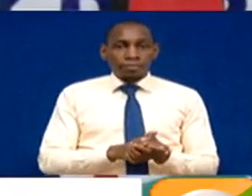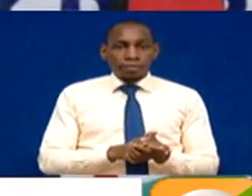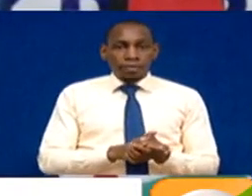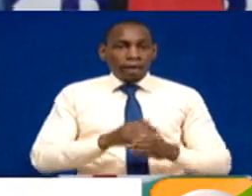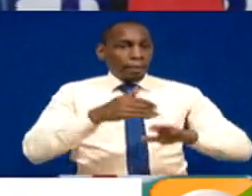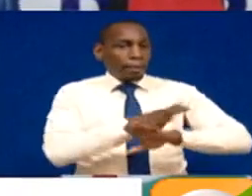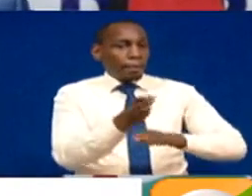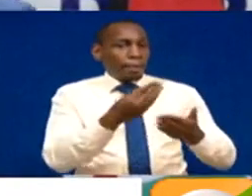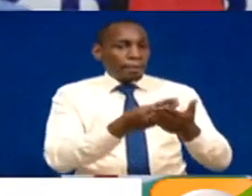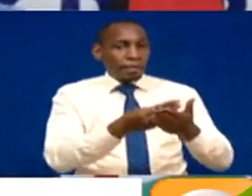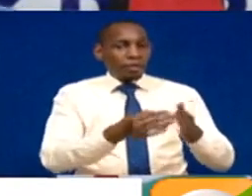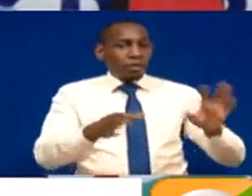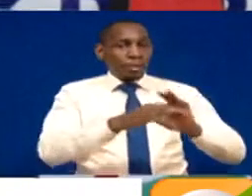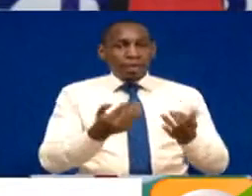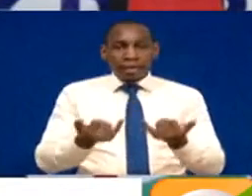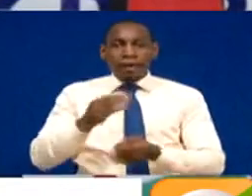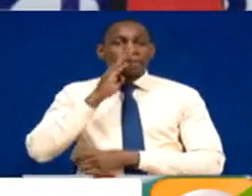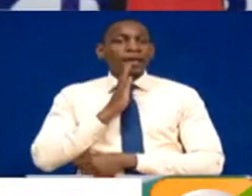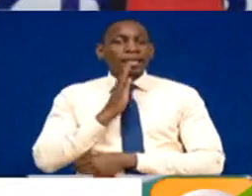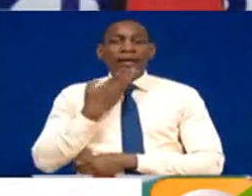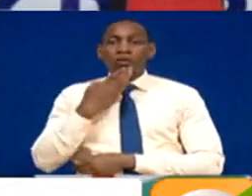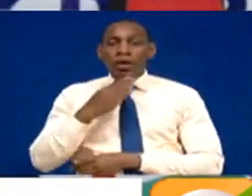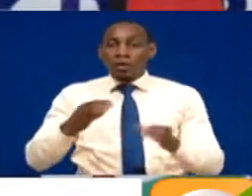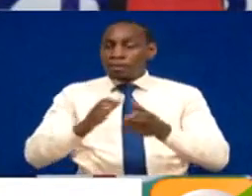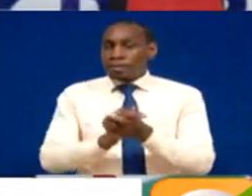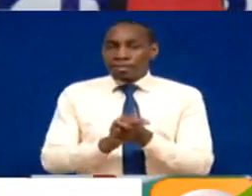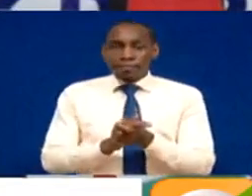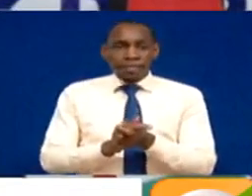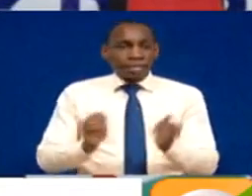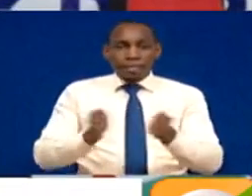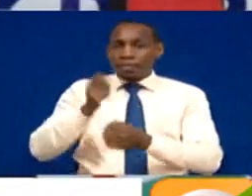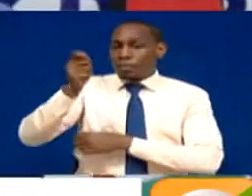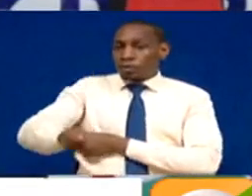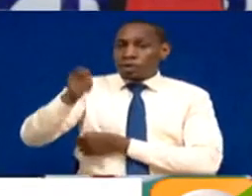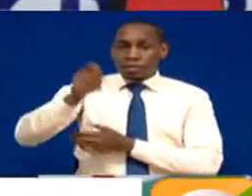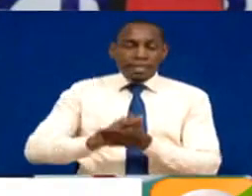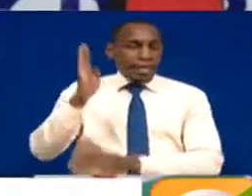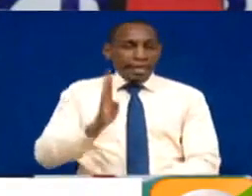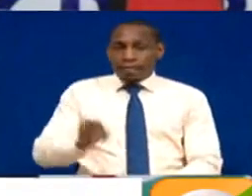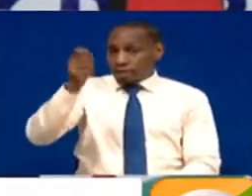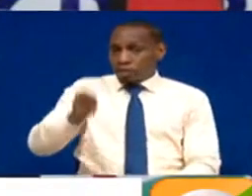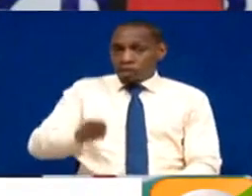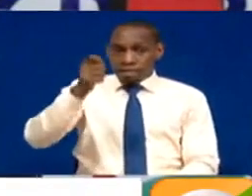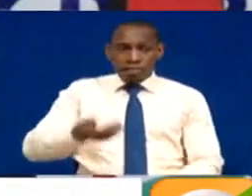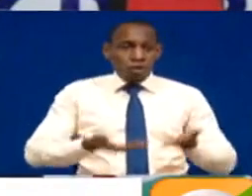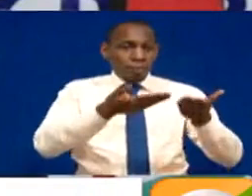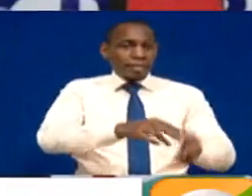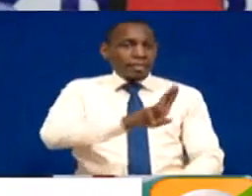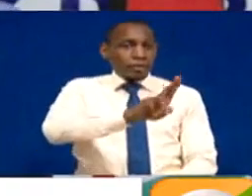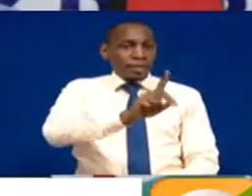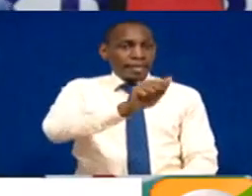coffers dry. Musalia, the Luya community will never be auctioned. Never be auctioned to